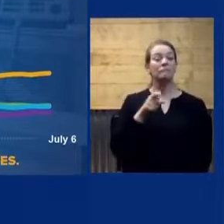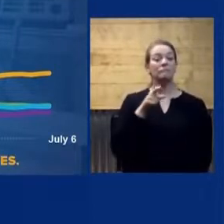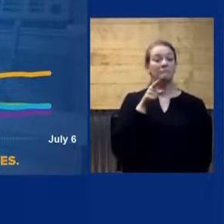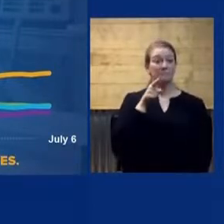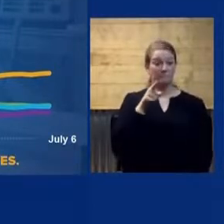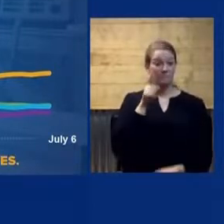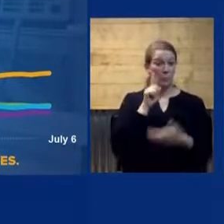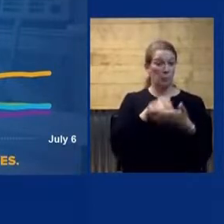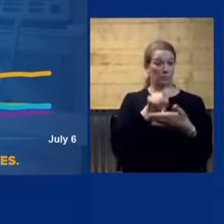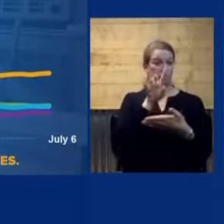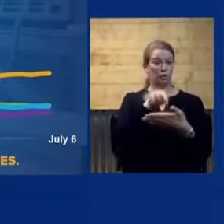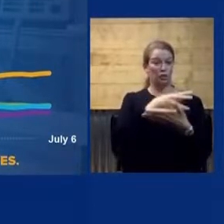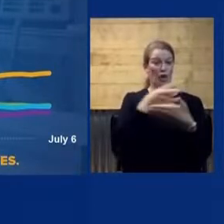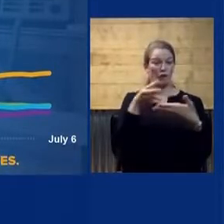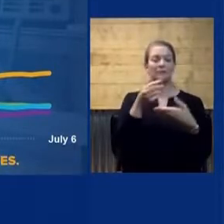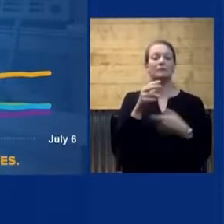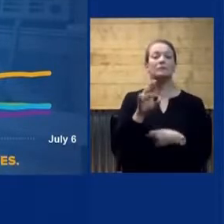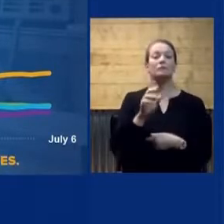red line.